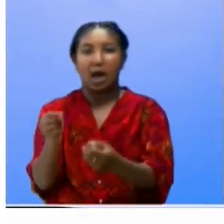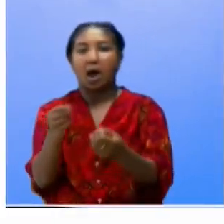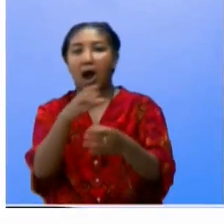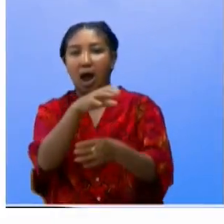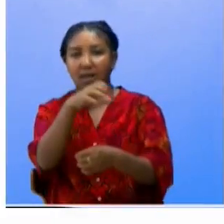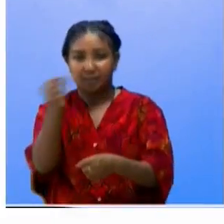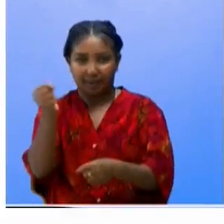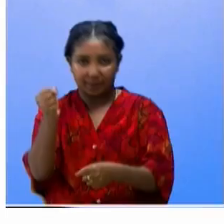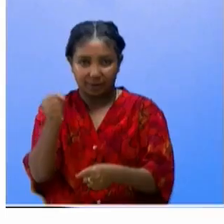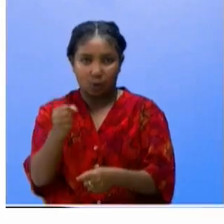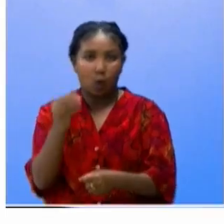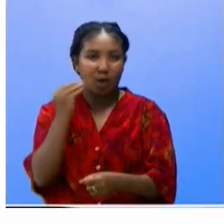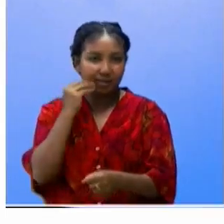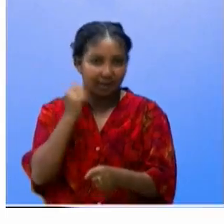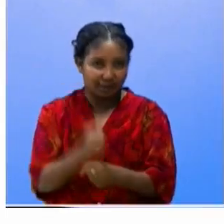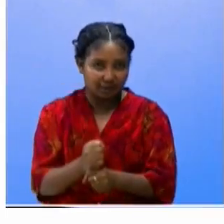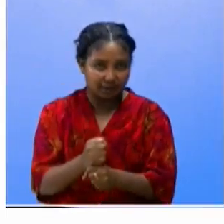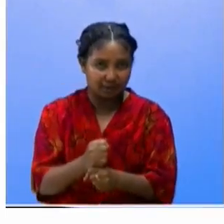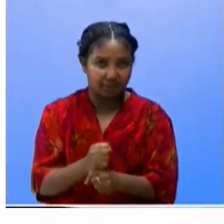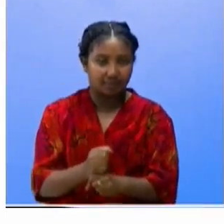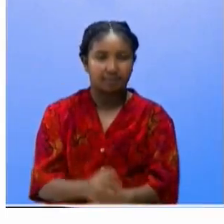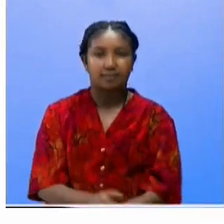assignment.